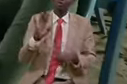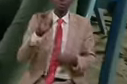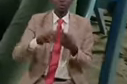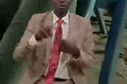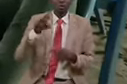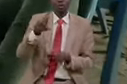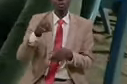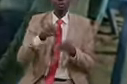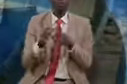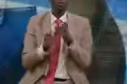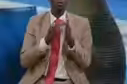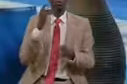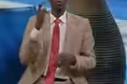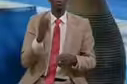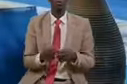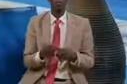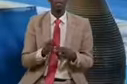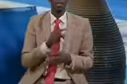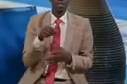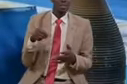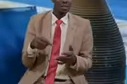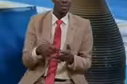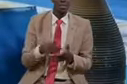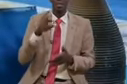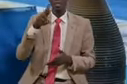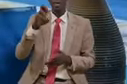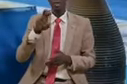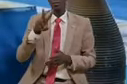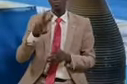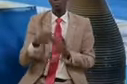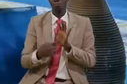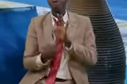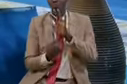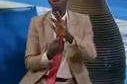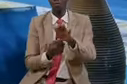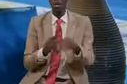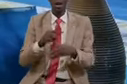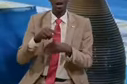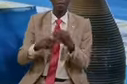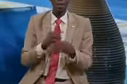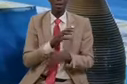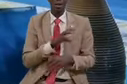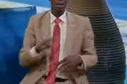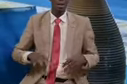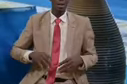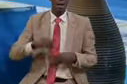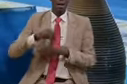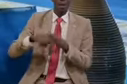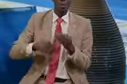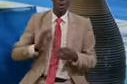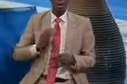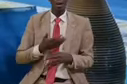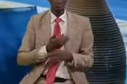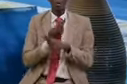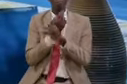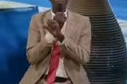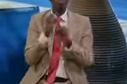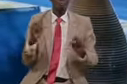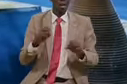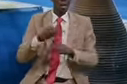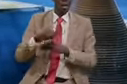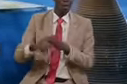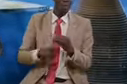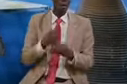This revelation about Christ, about a redeemer, about the